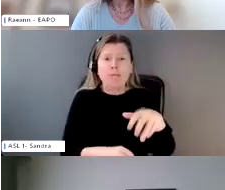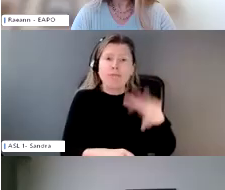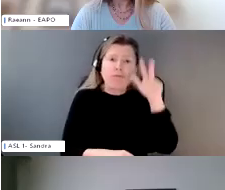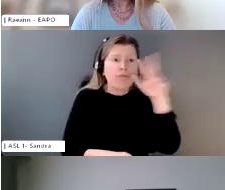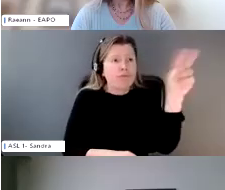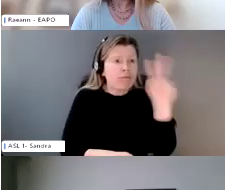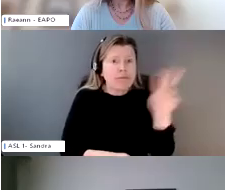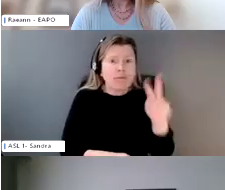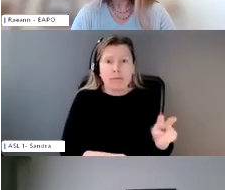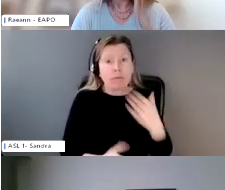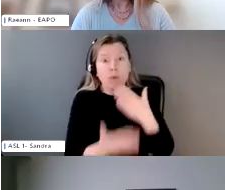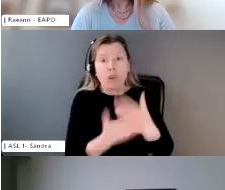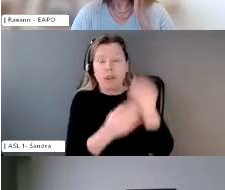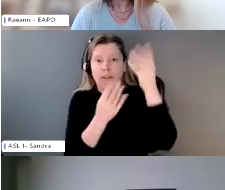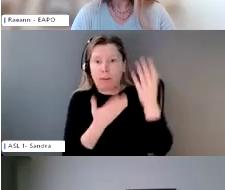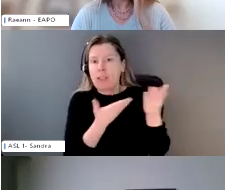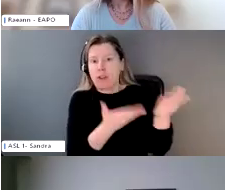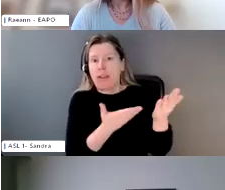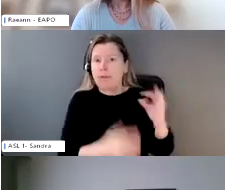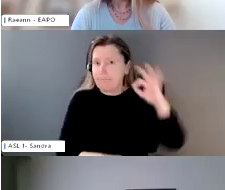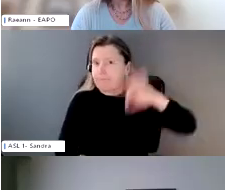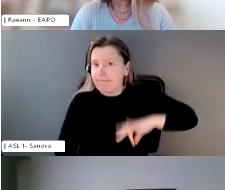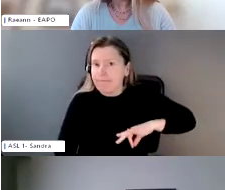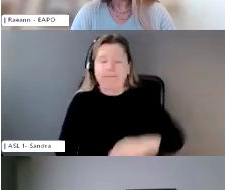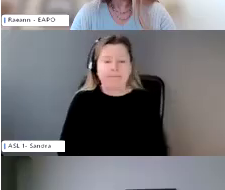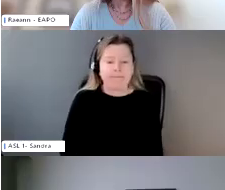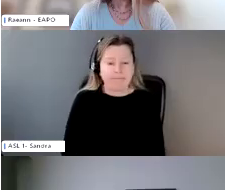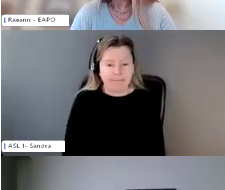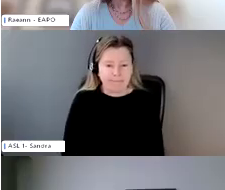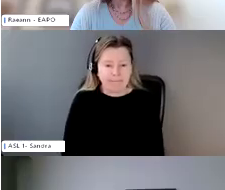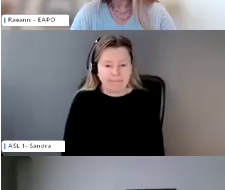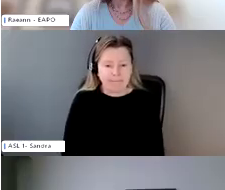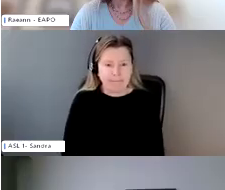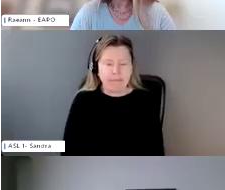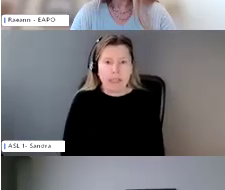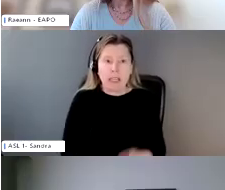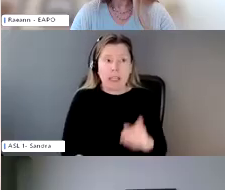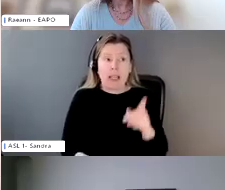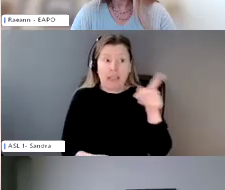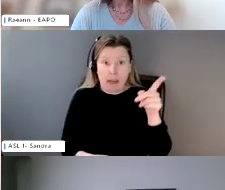website that can be very helpful for individuals, including the bullying toolkit that we'll talk about today.